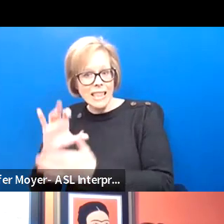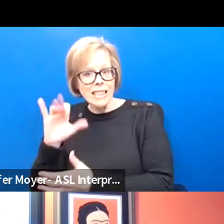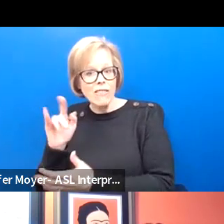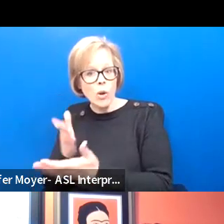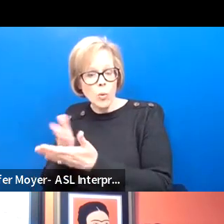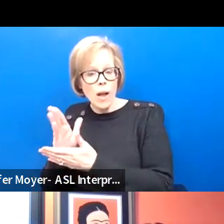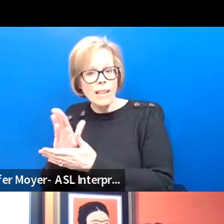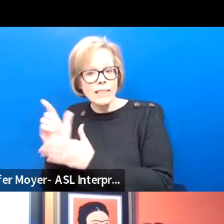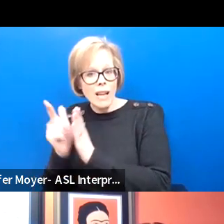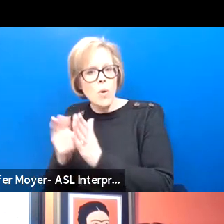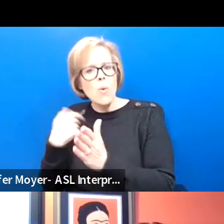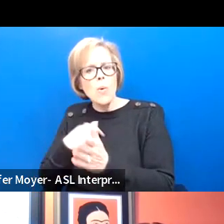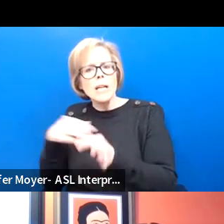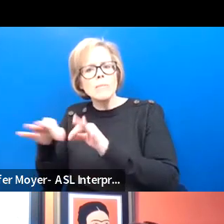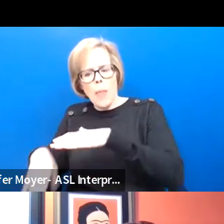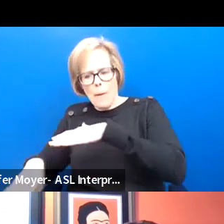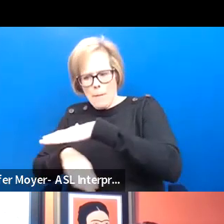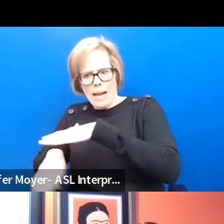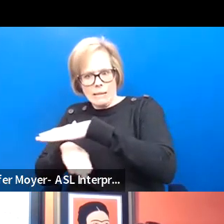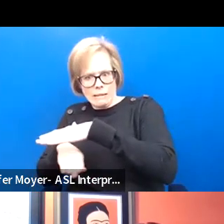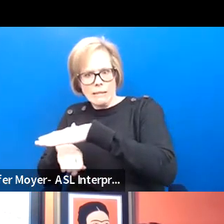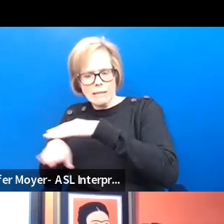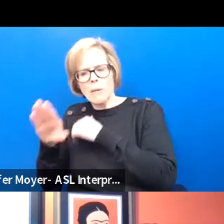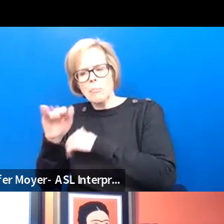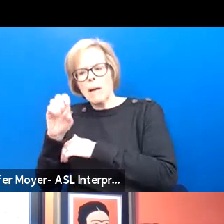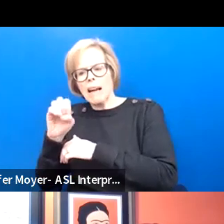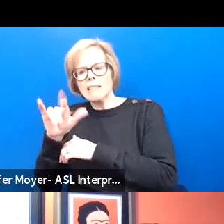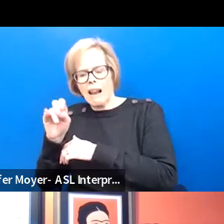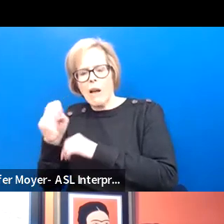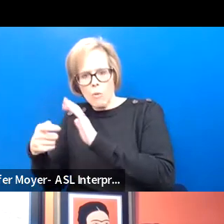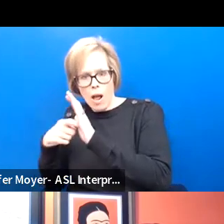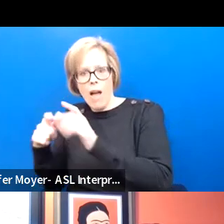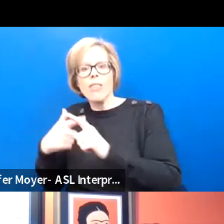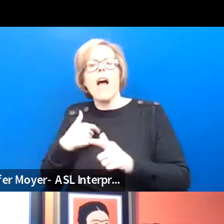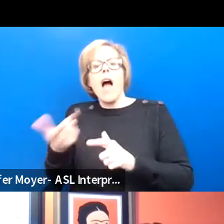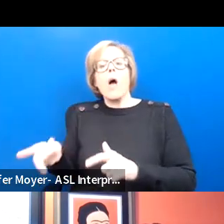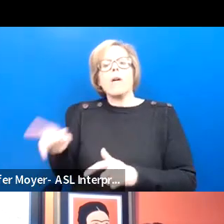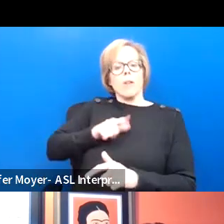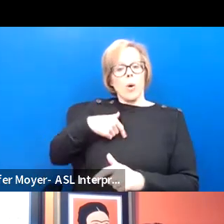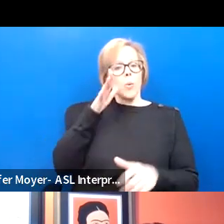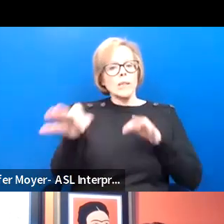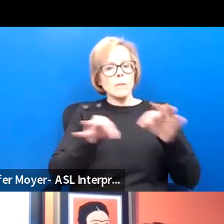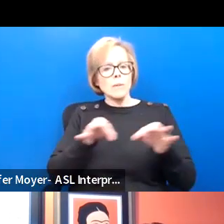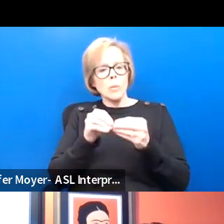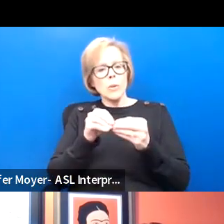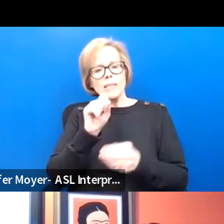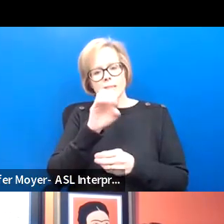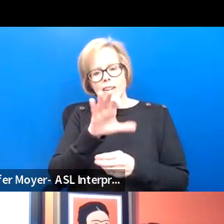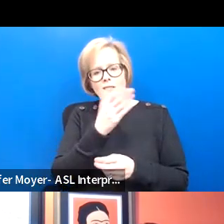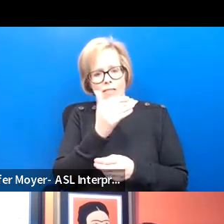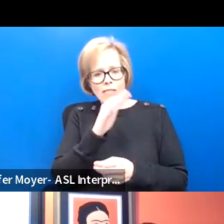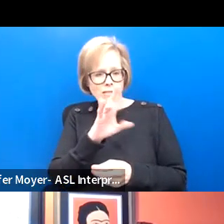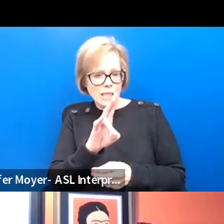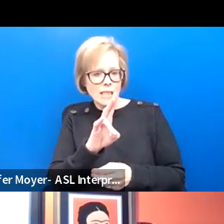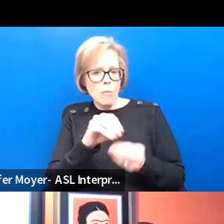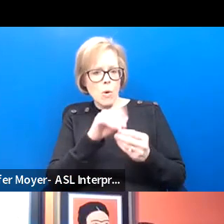sort of the baseline requirements. And then I'll follow up with the Section 1557 requirements, which are more specific to healthcare, if that's